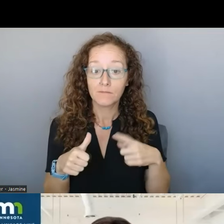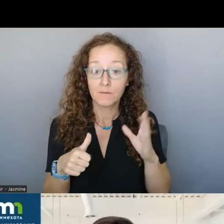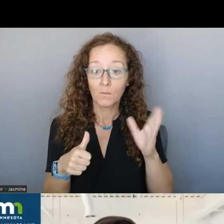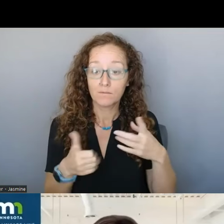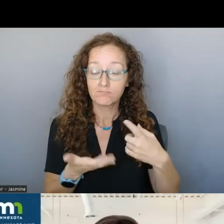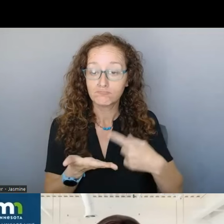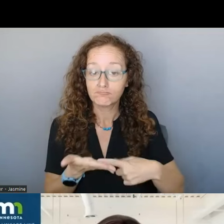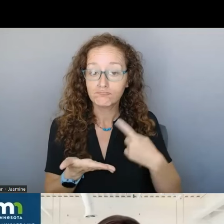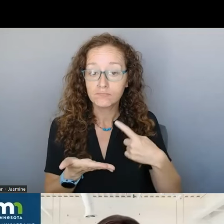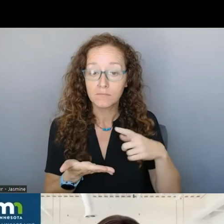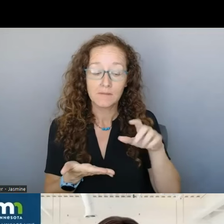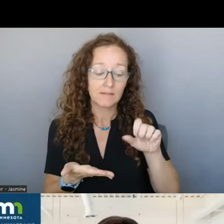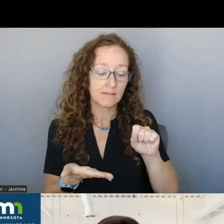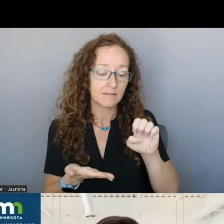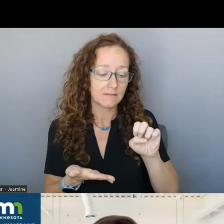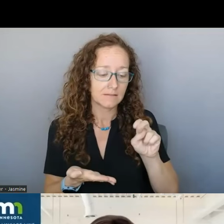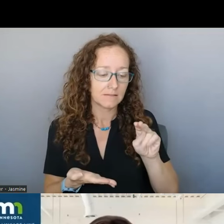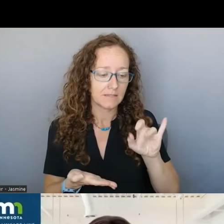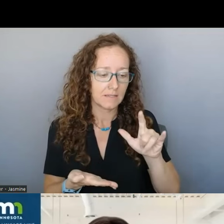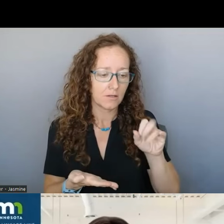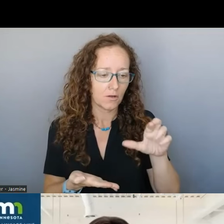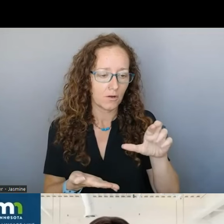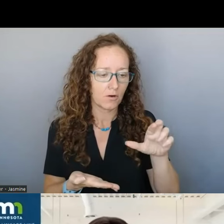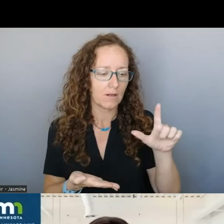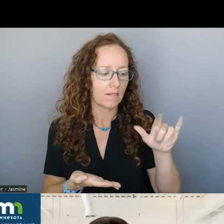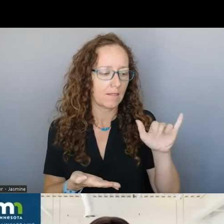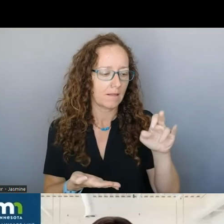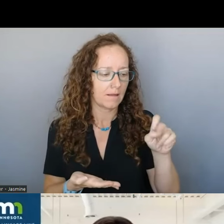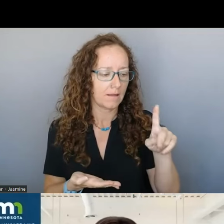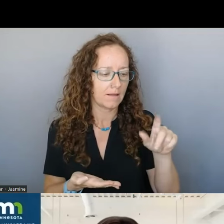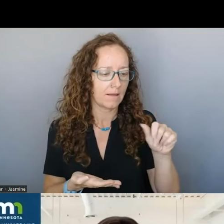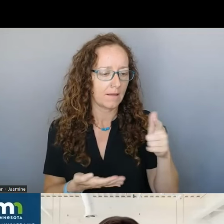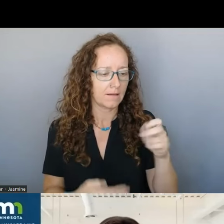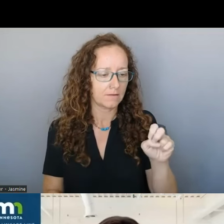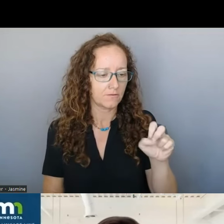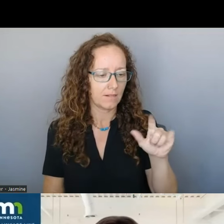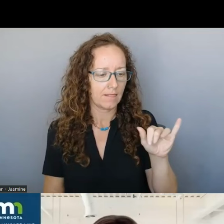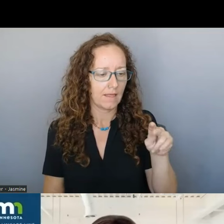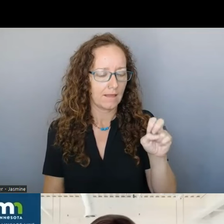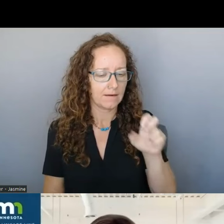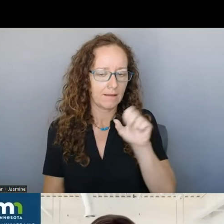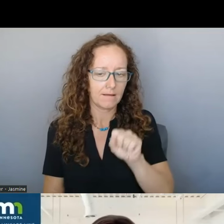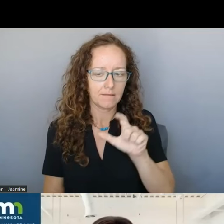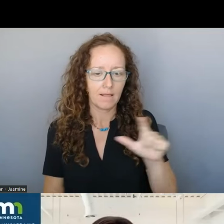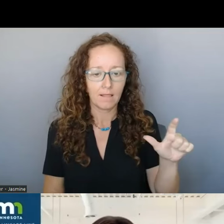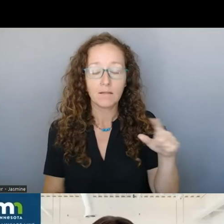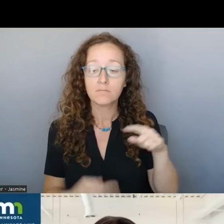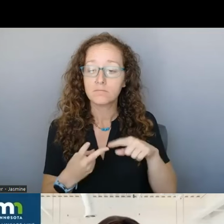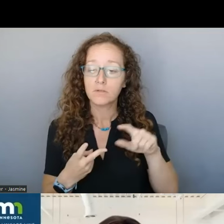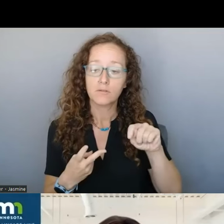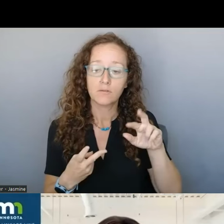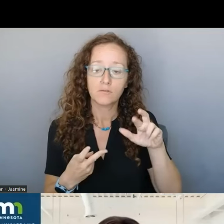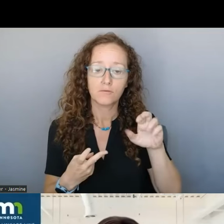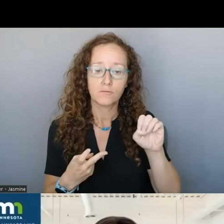bit about the senior linkage line and Trellis, the area agency on aging for the 7-county metro area. My name